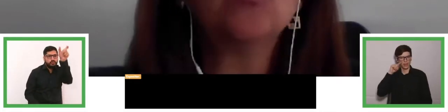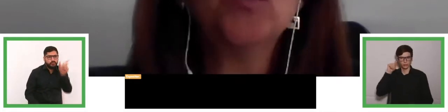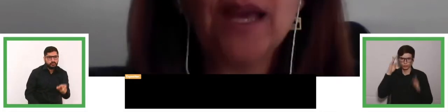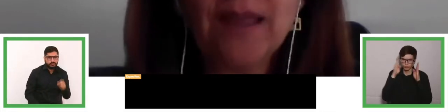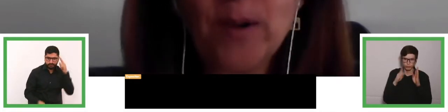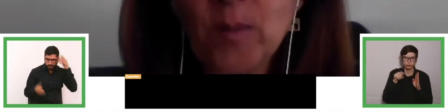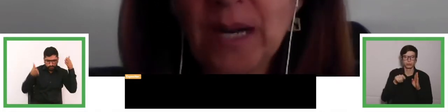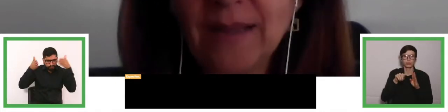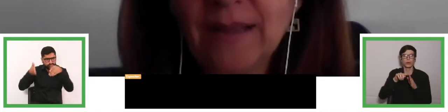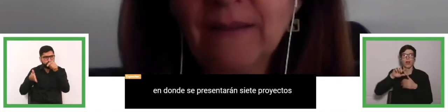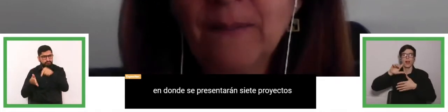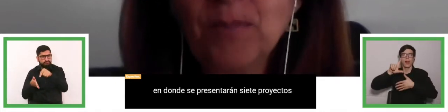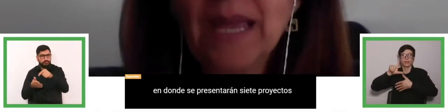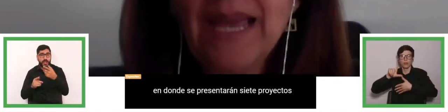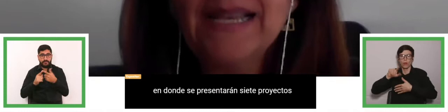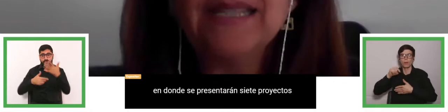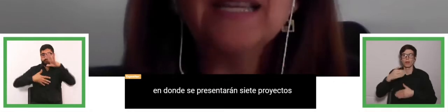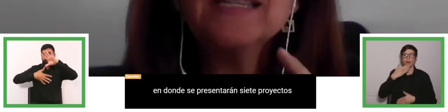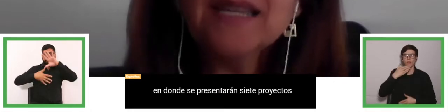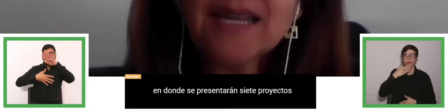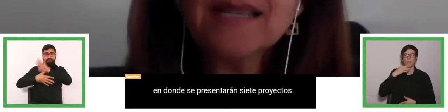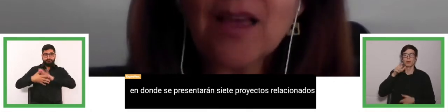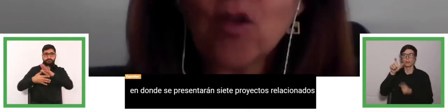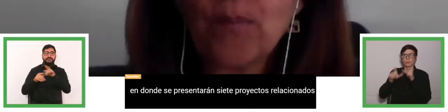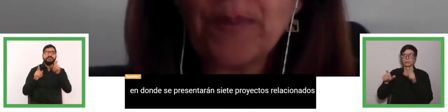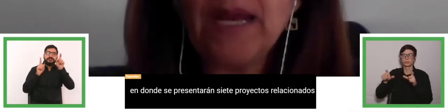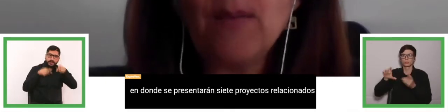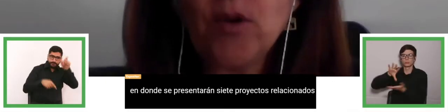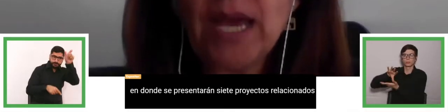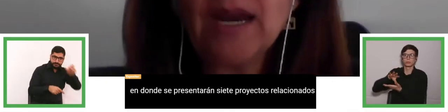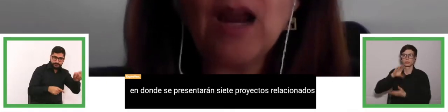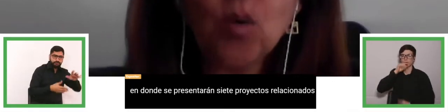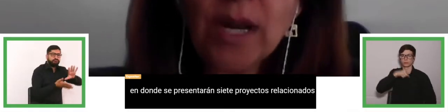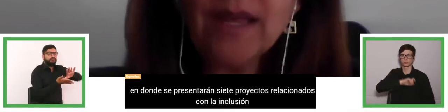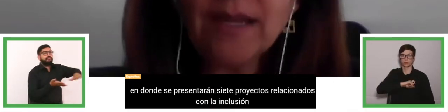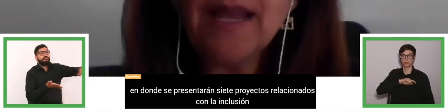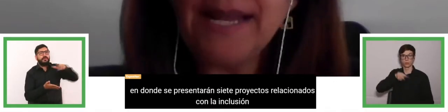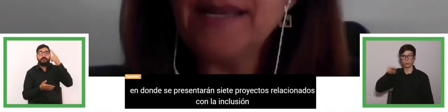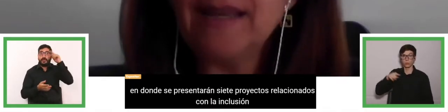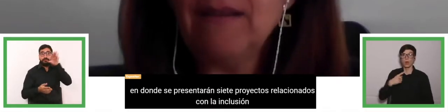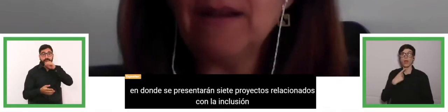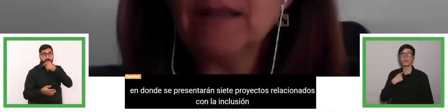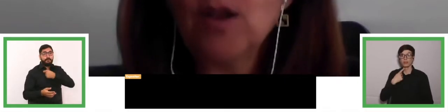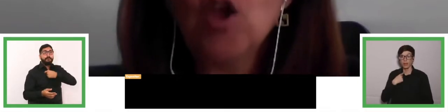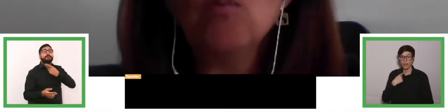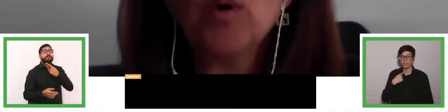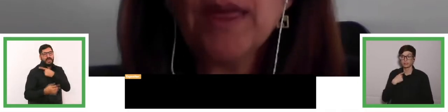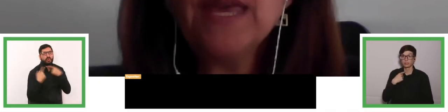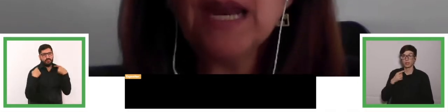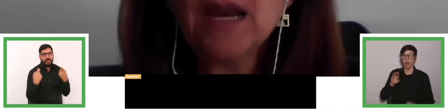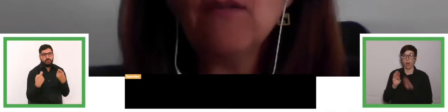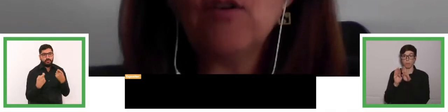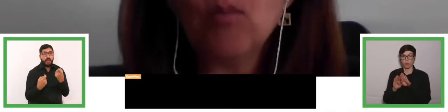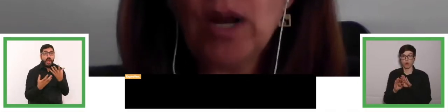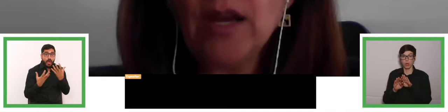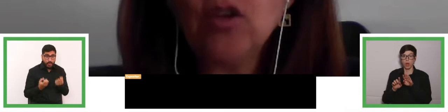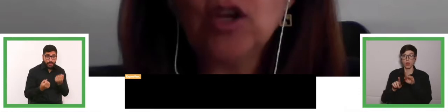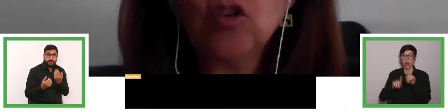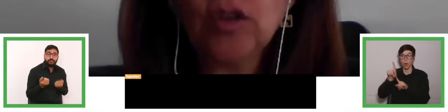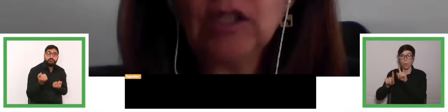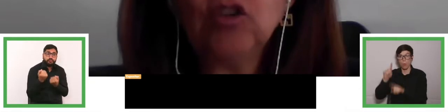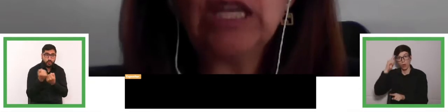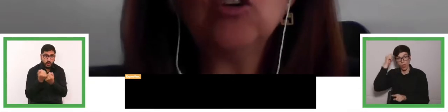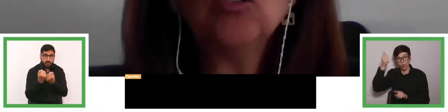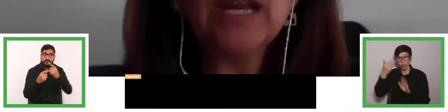a specific interest in the Latin American region and Spanish speaker community. If you're interested in supporting any of